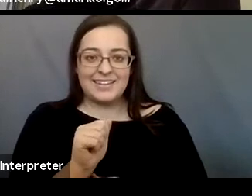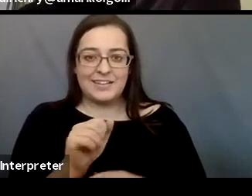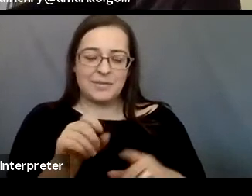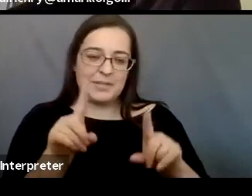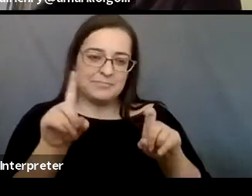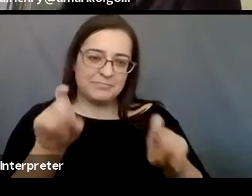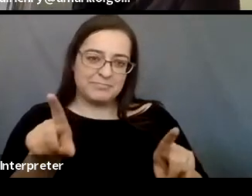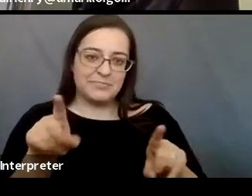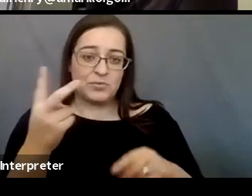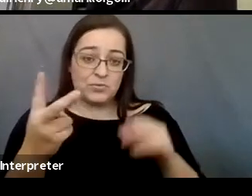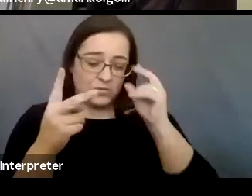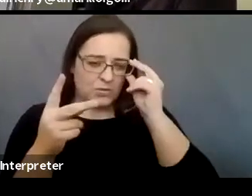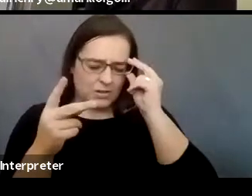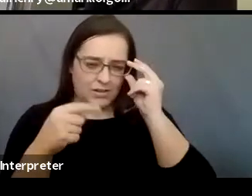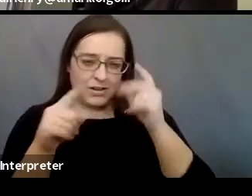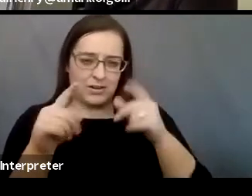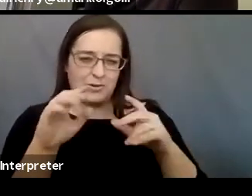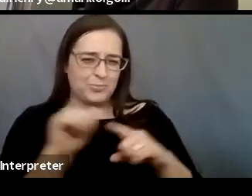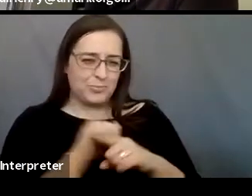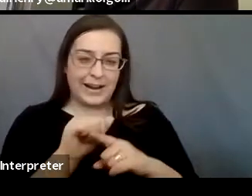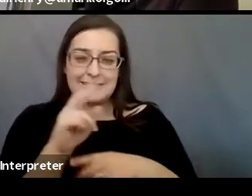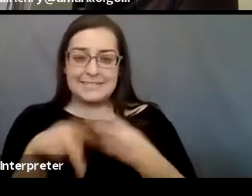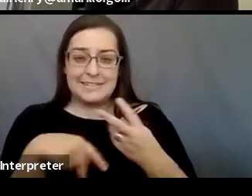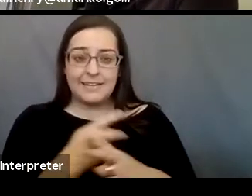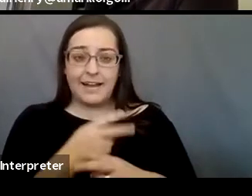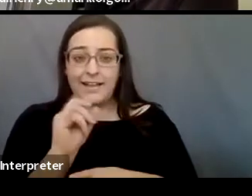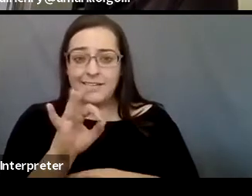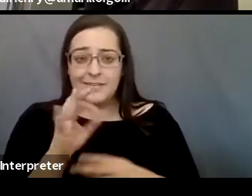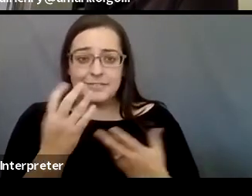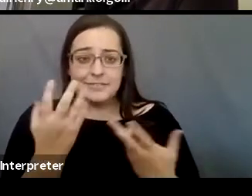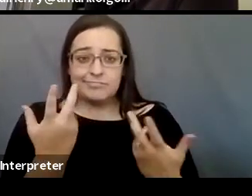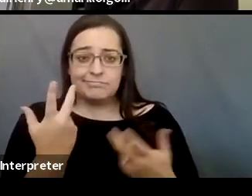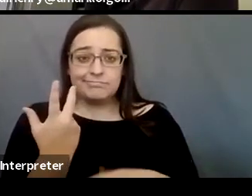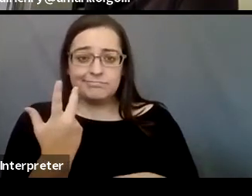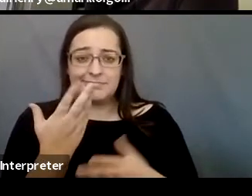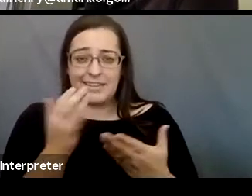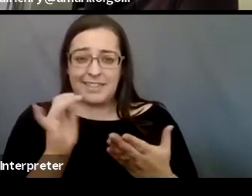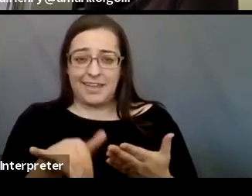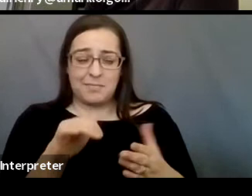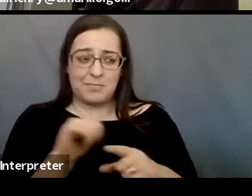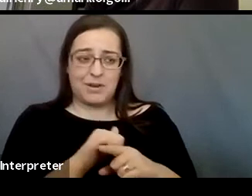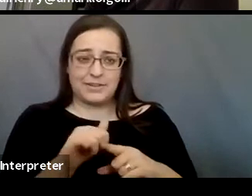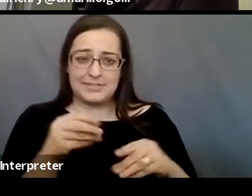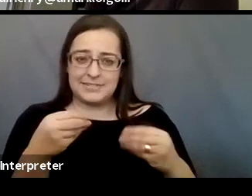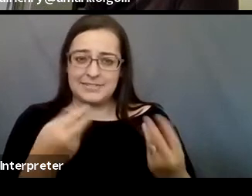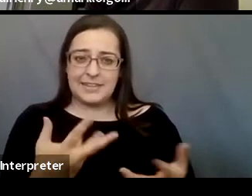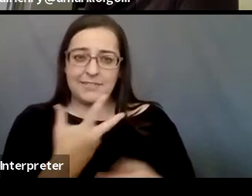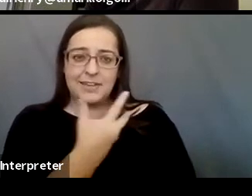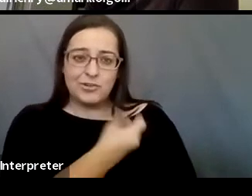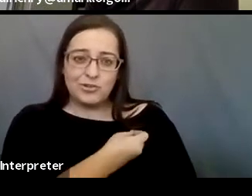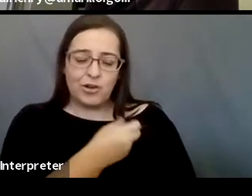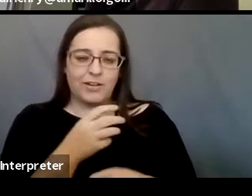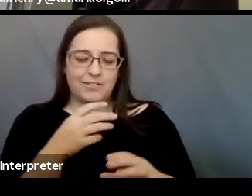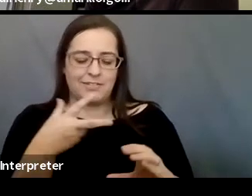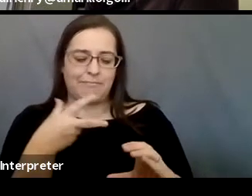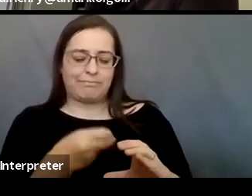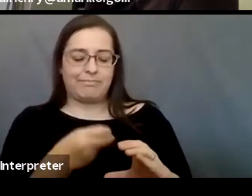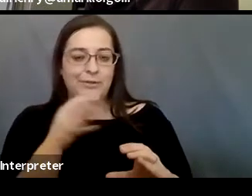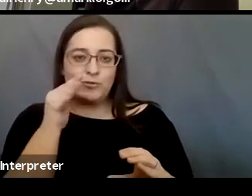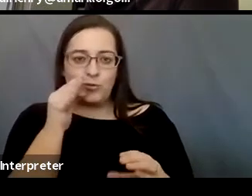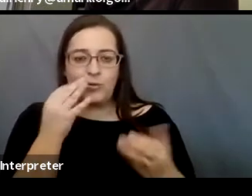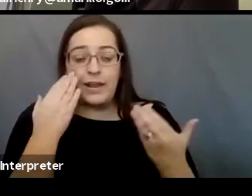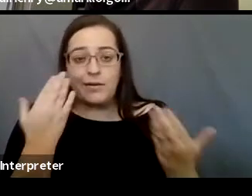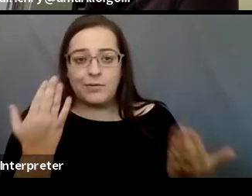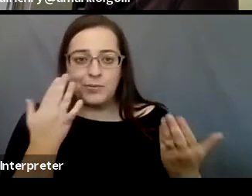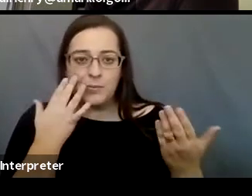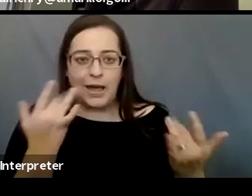y'all. Are y'all doing any type of, things like these, like, pieces of fruit? I mean, that's really interesting. I wonder what the